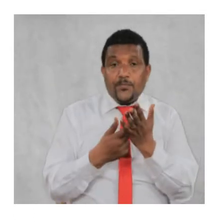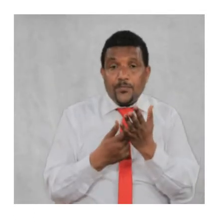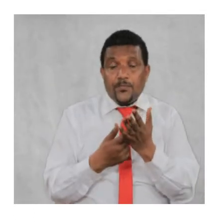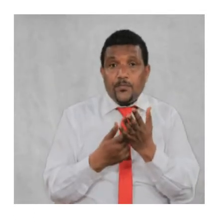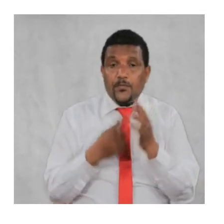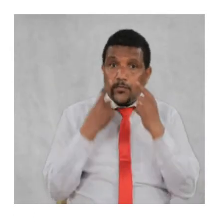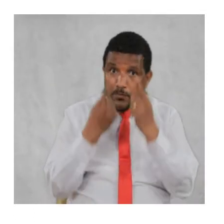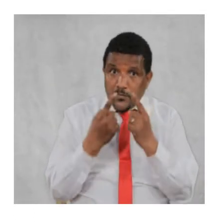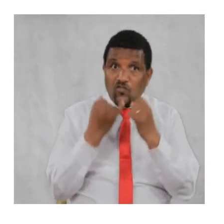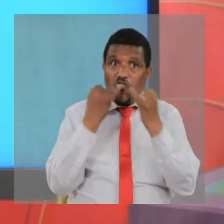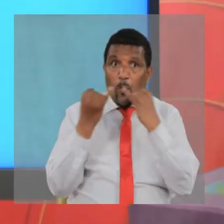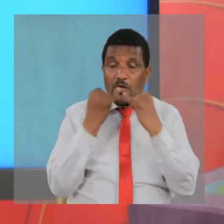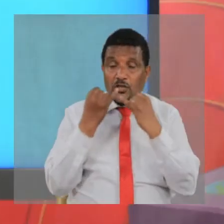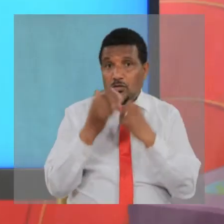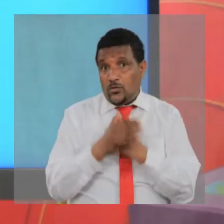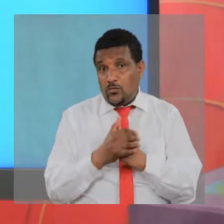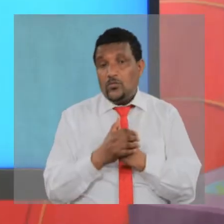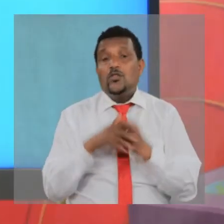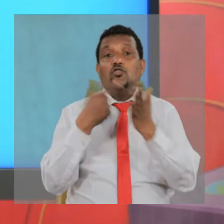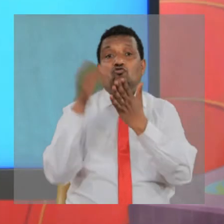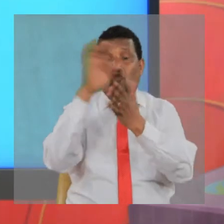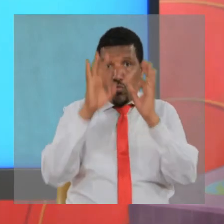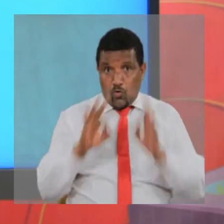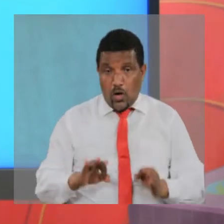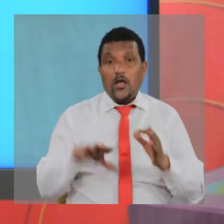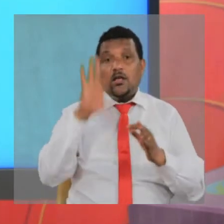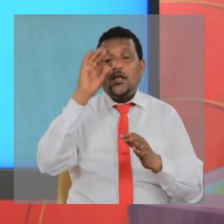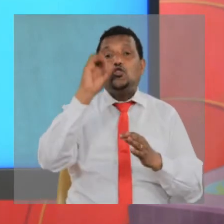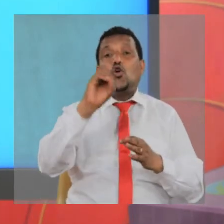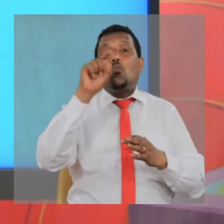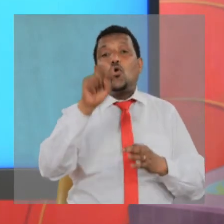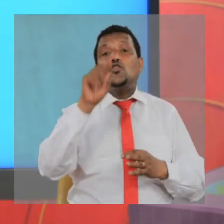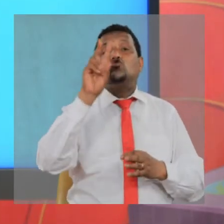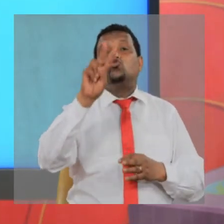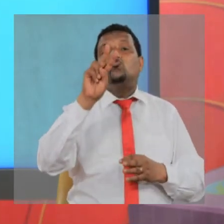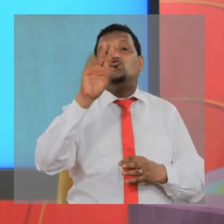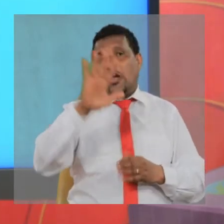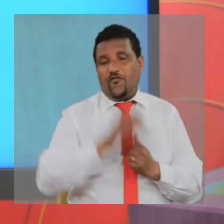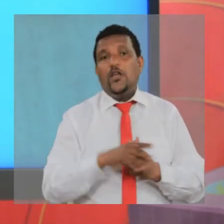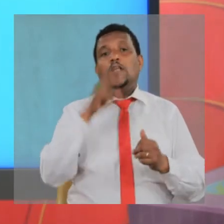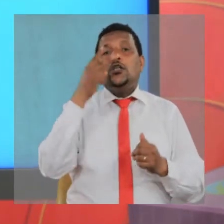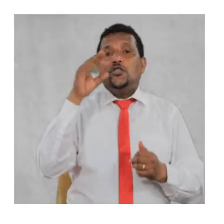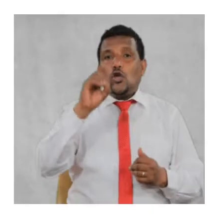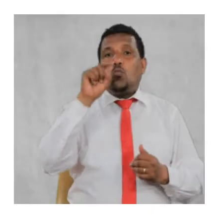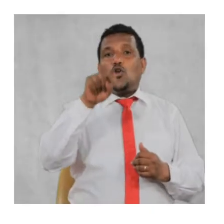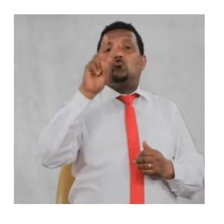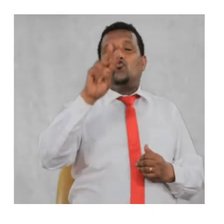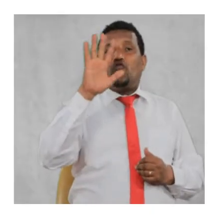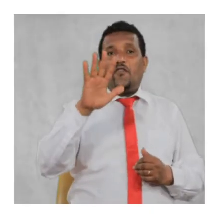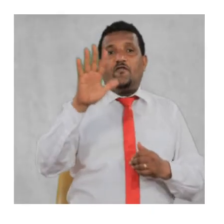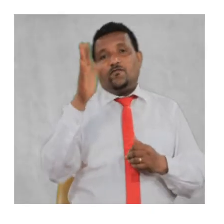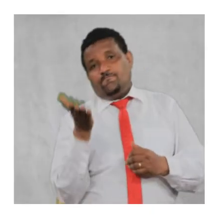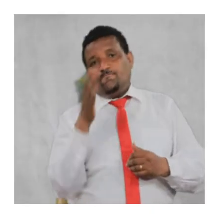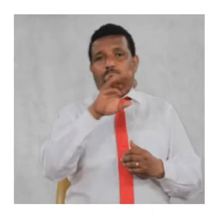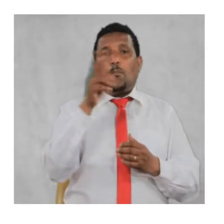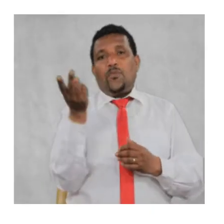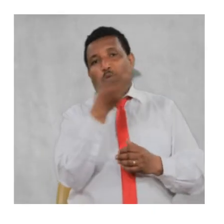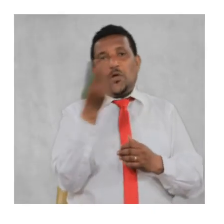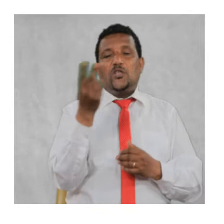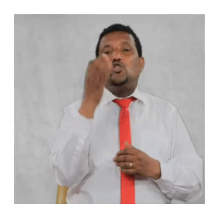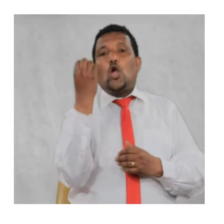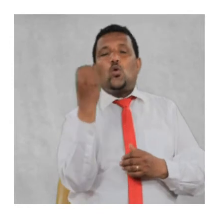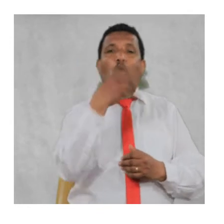this information on this formula, we get 0.25. This 0.25 relies between 0